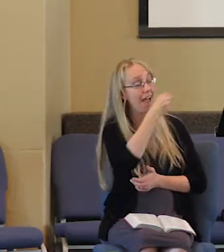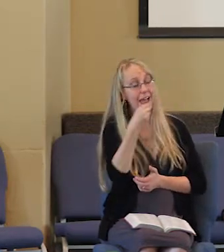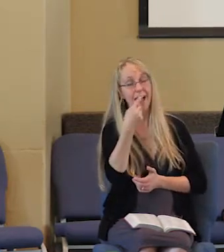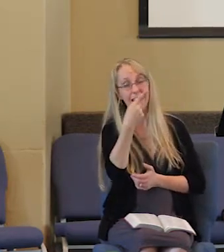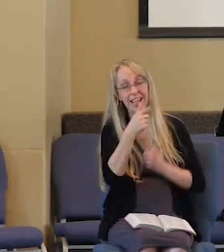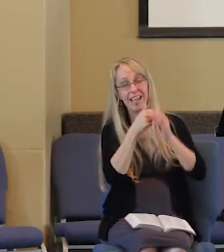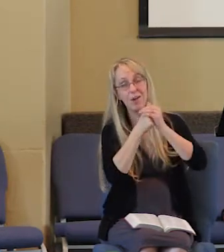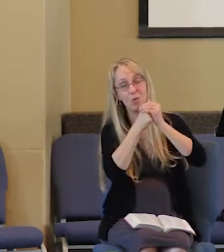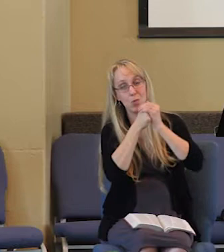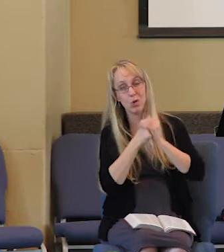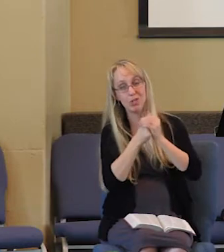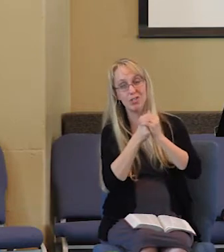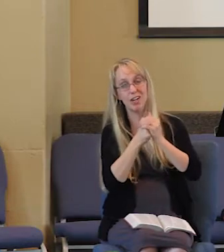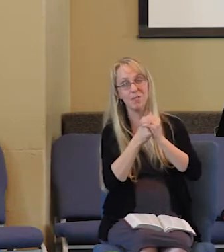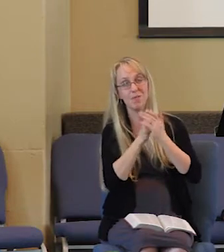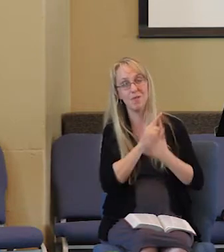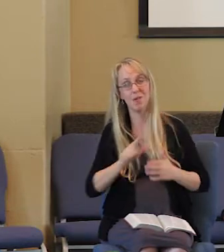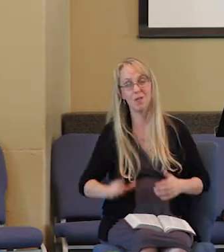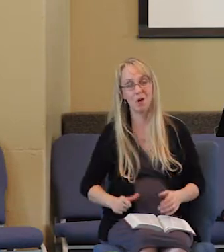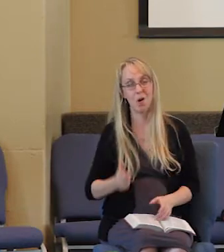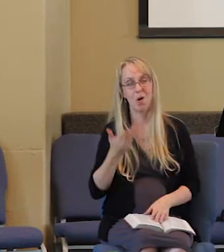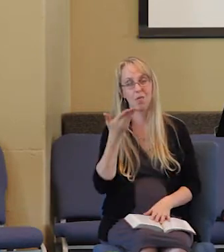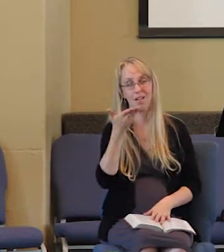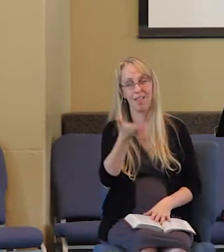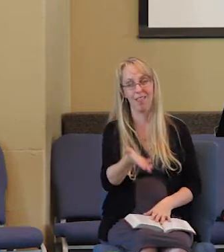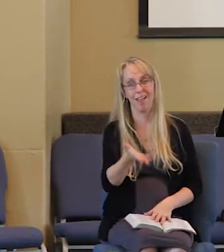and he worshiped the Lord there.